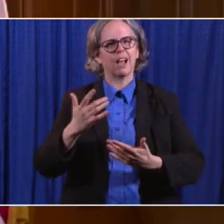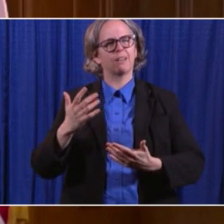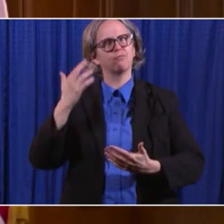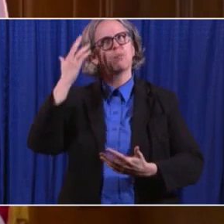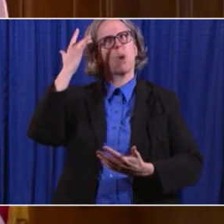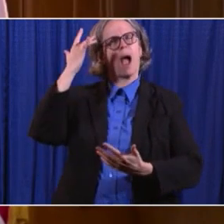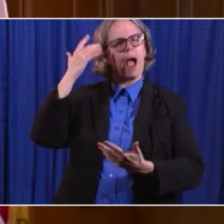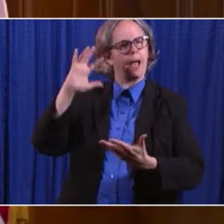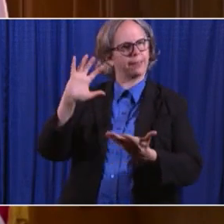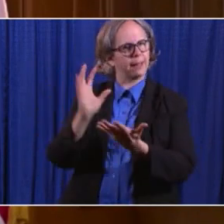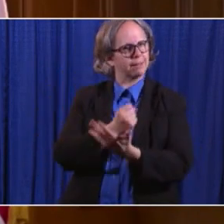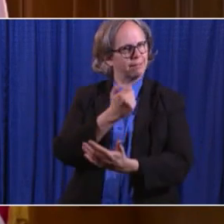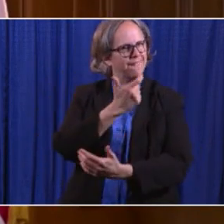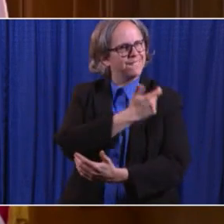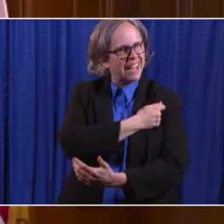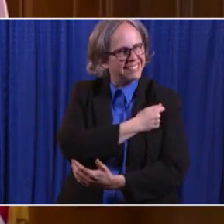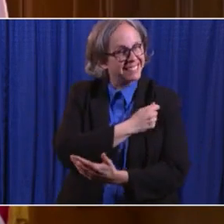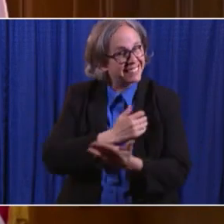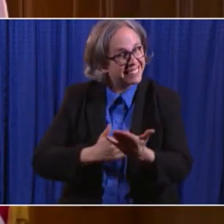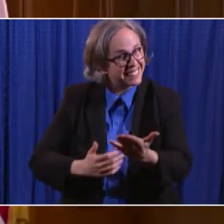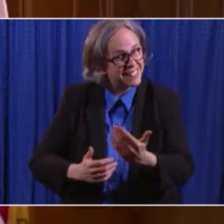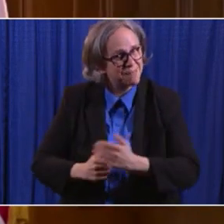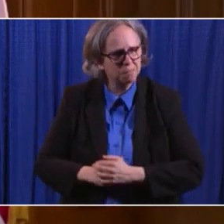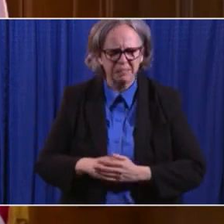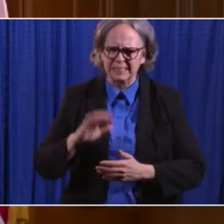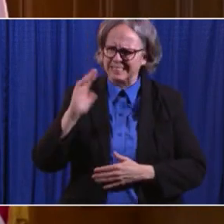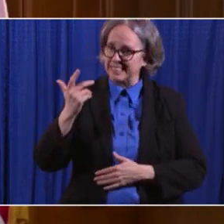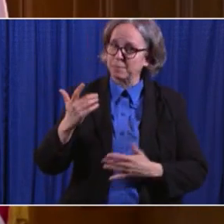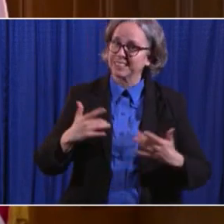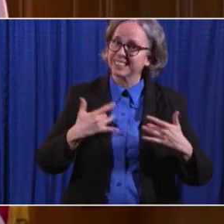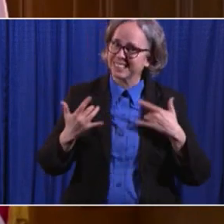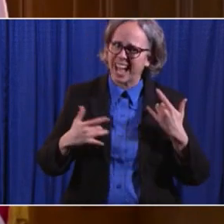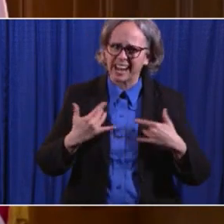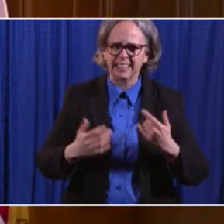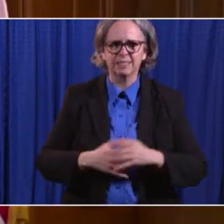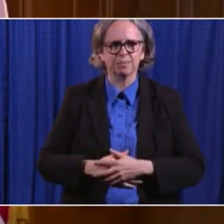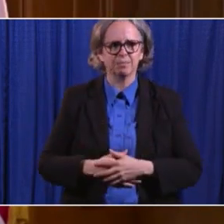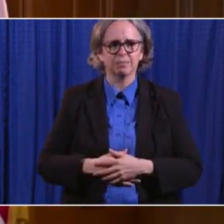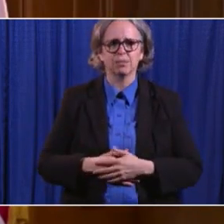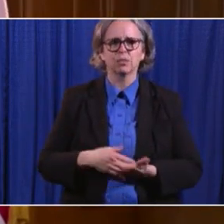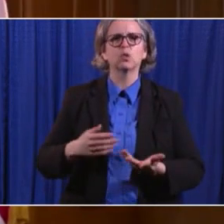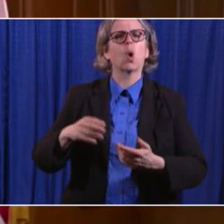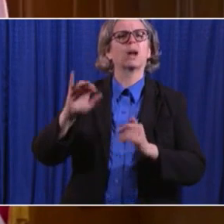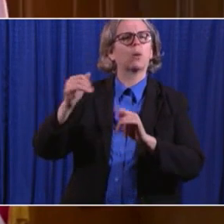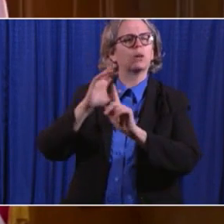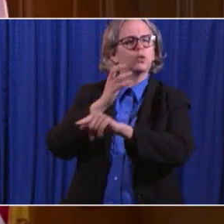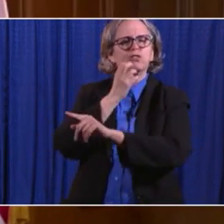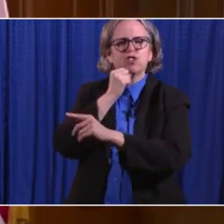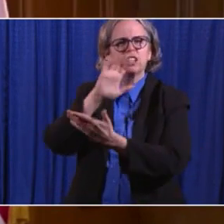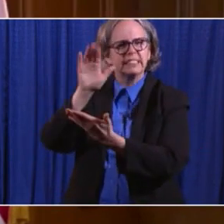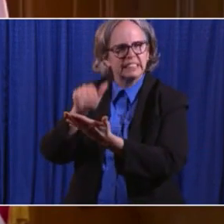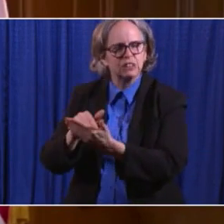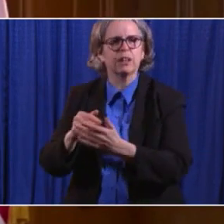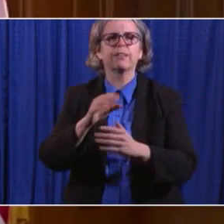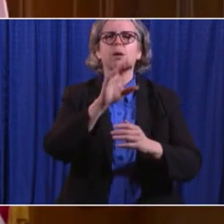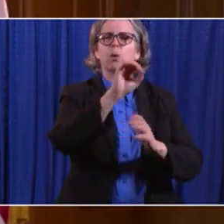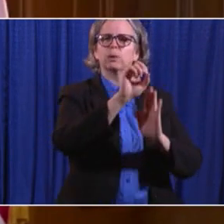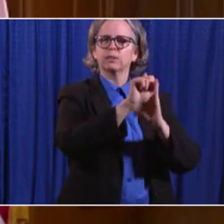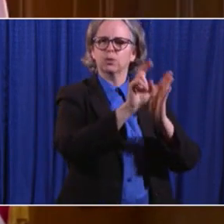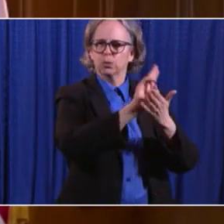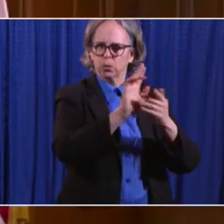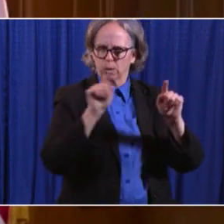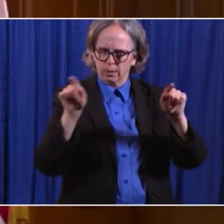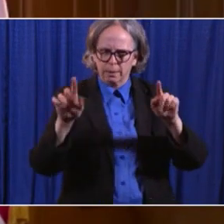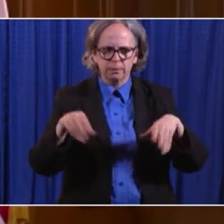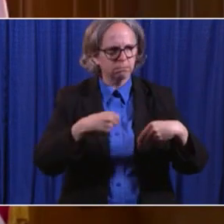enthusiastic about it. So Schottenstein Center continues, Ohio State continues to do a very good job there. Fran and I have been, I